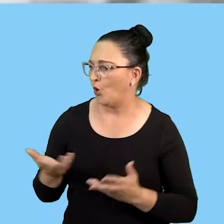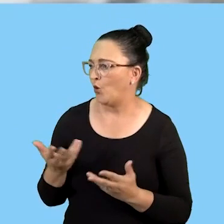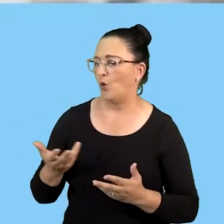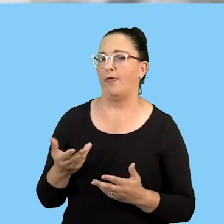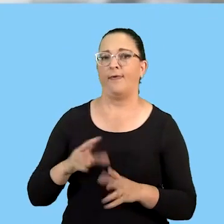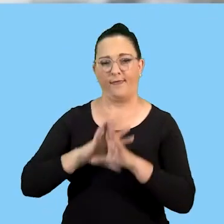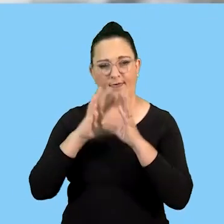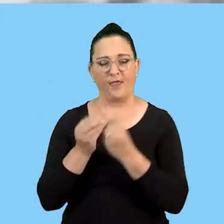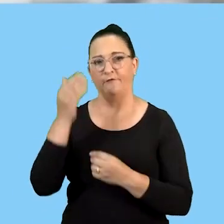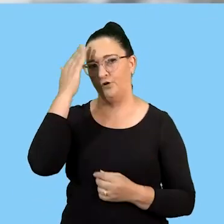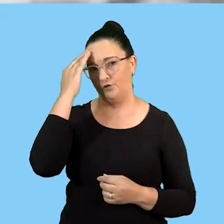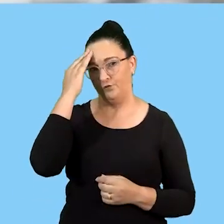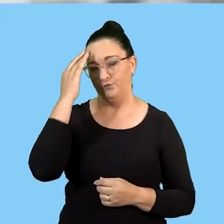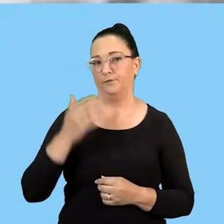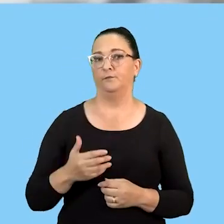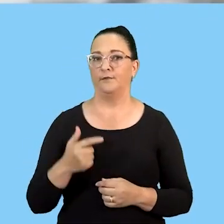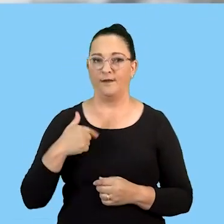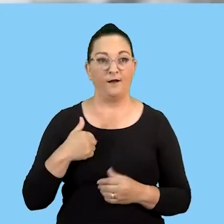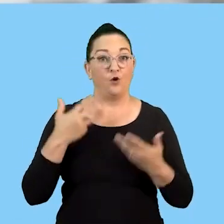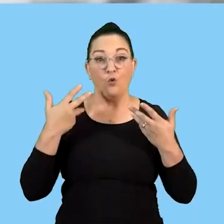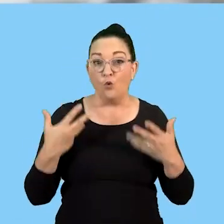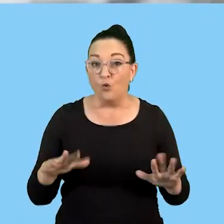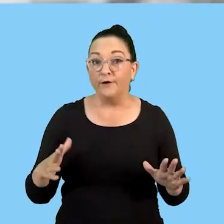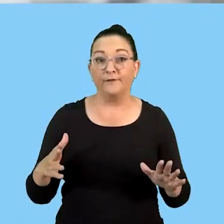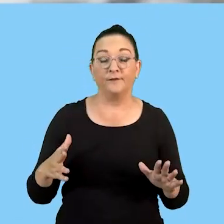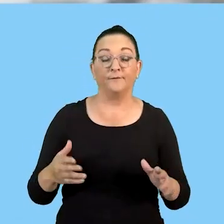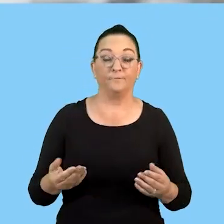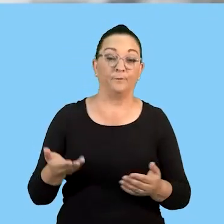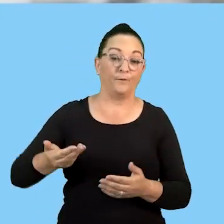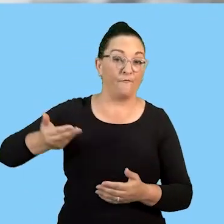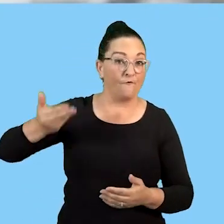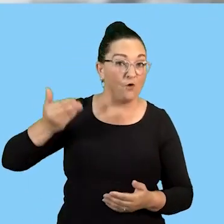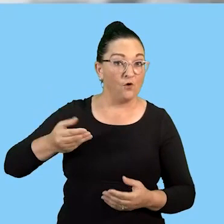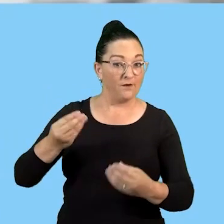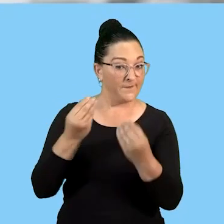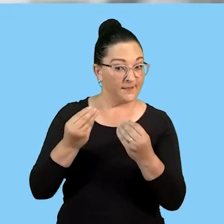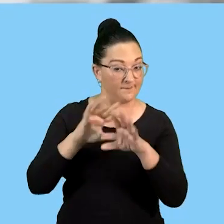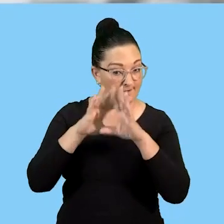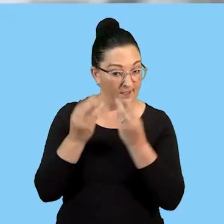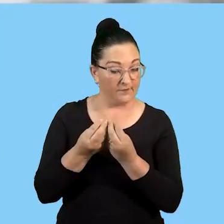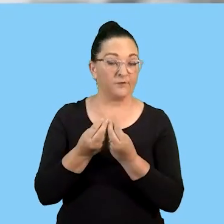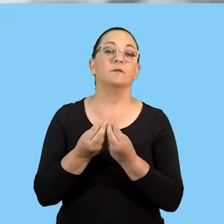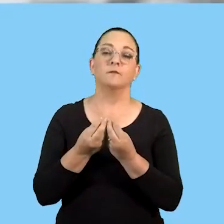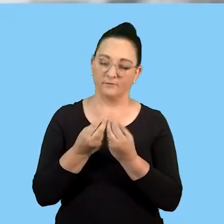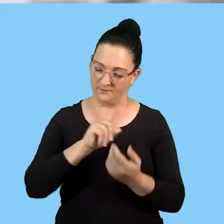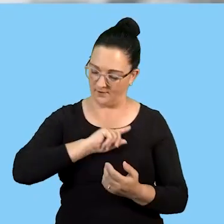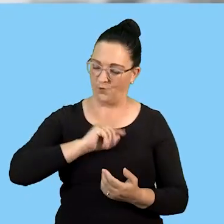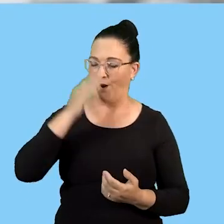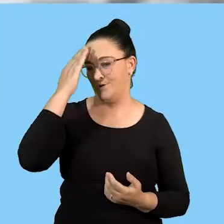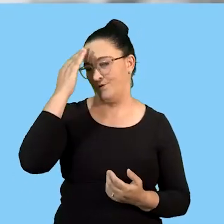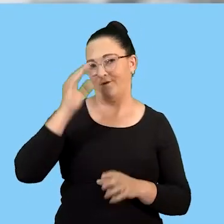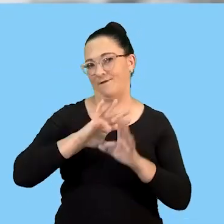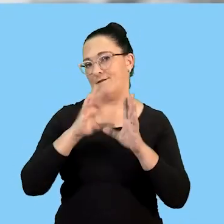I need something, and so forth. Why? Because I have already been familiarized with the workplace environment.